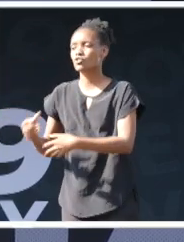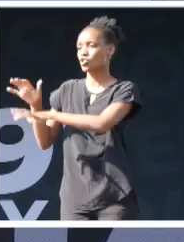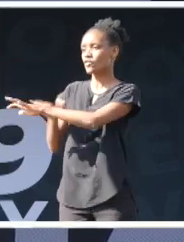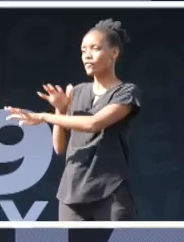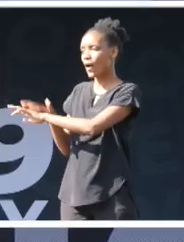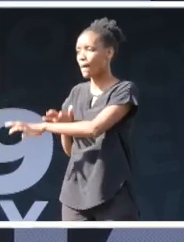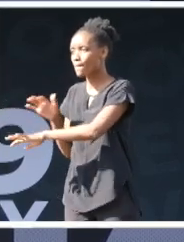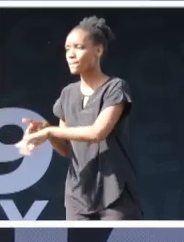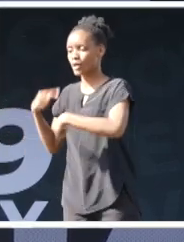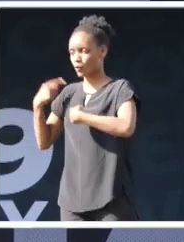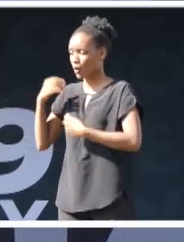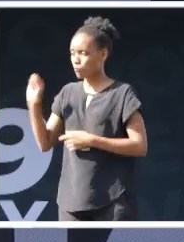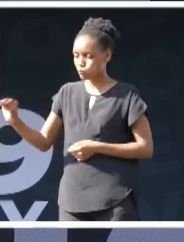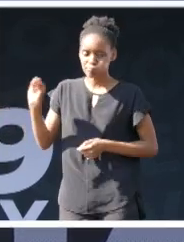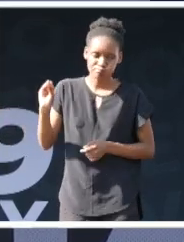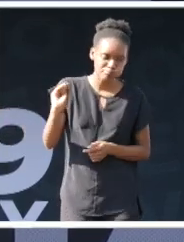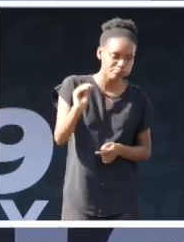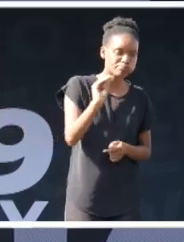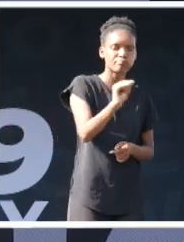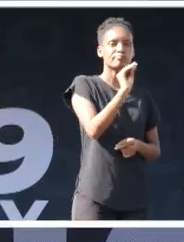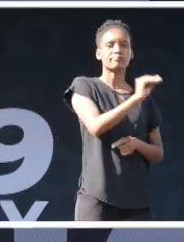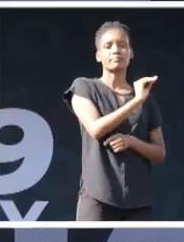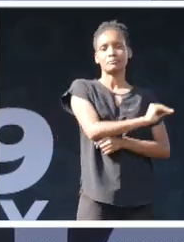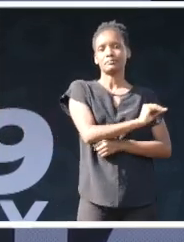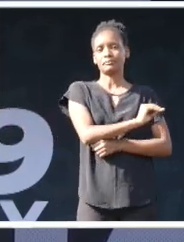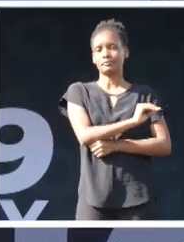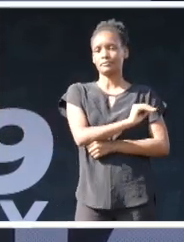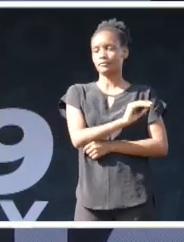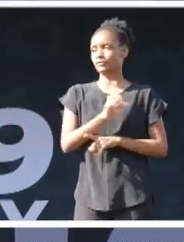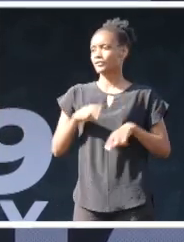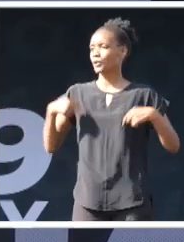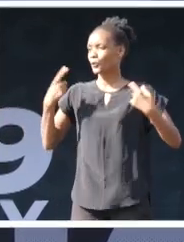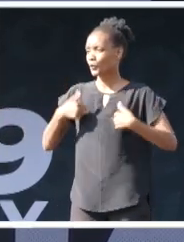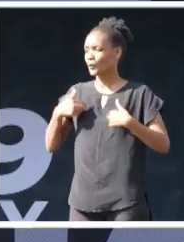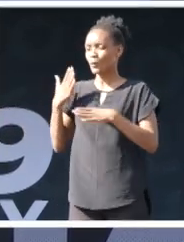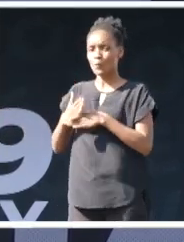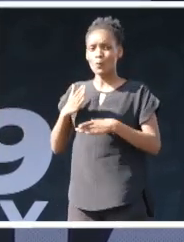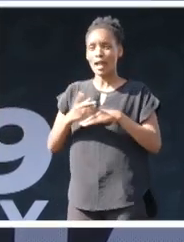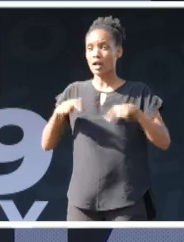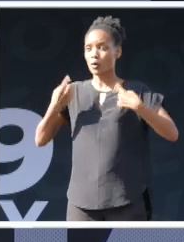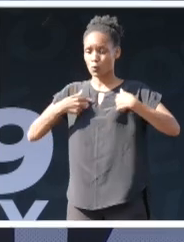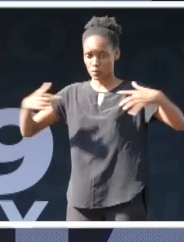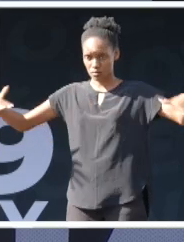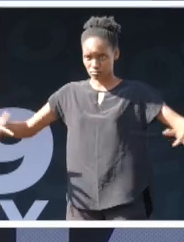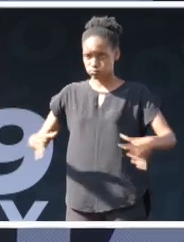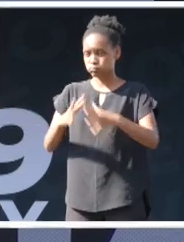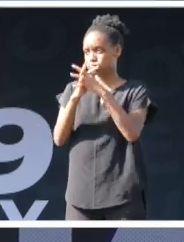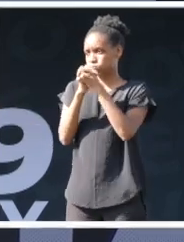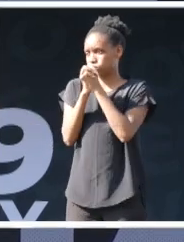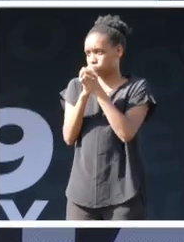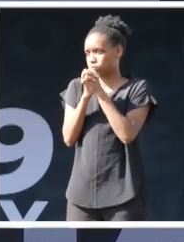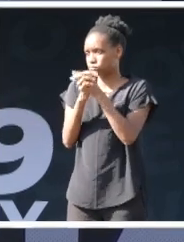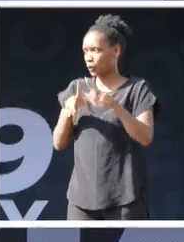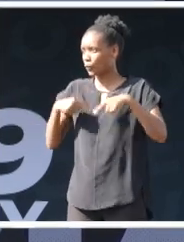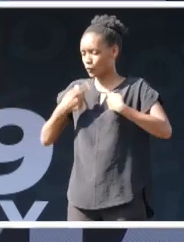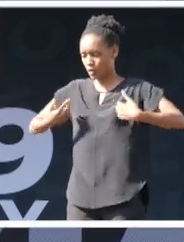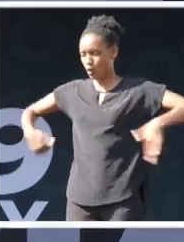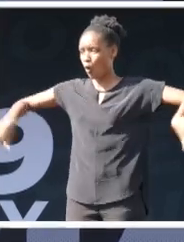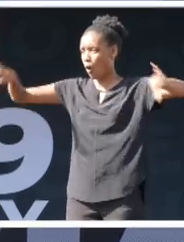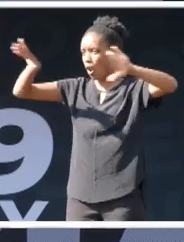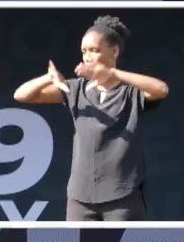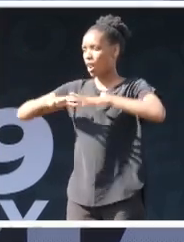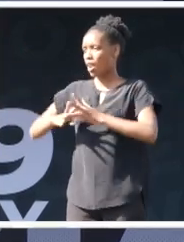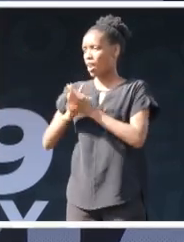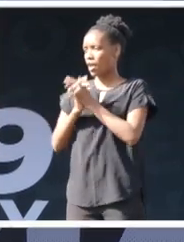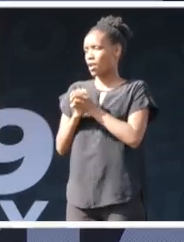Africa. And because of the work that we have collectively done, because we did this work